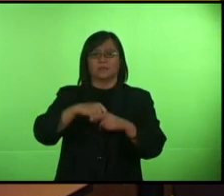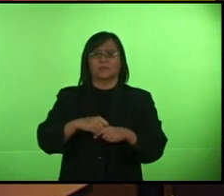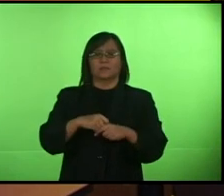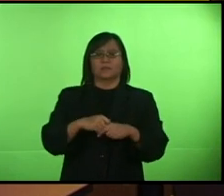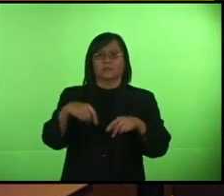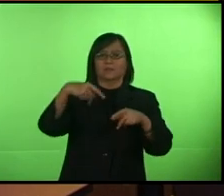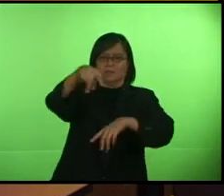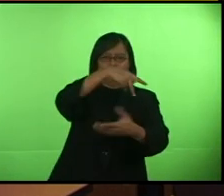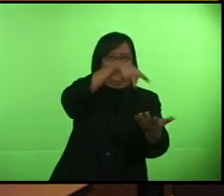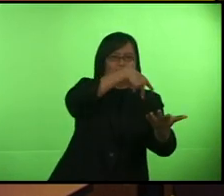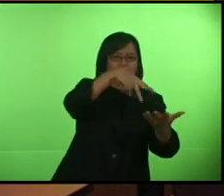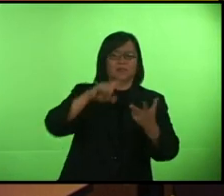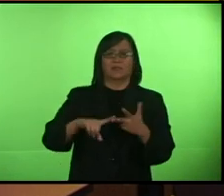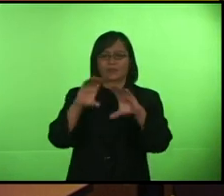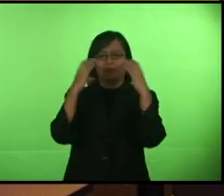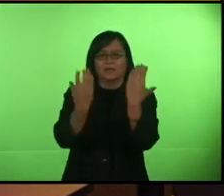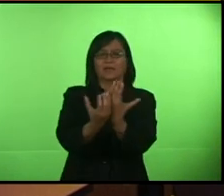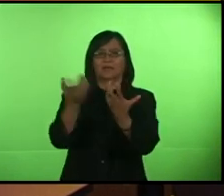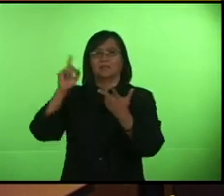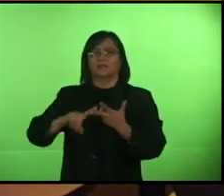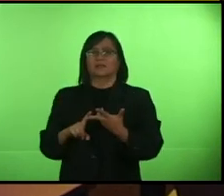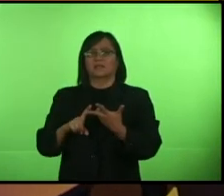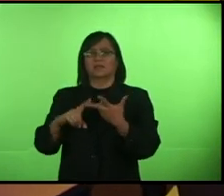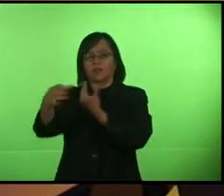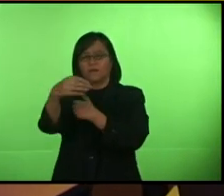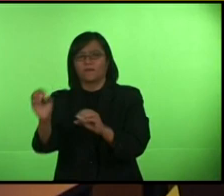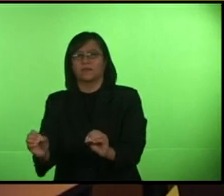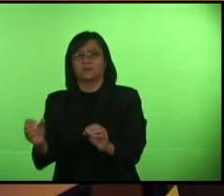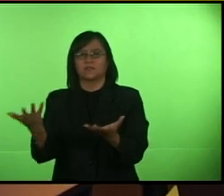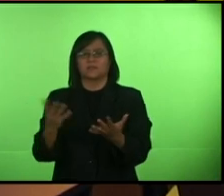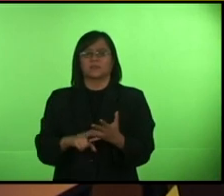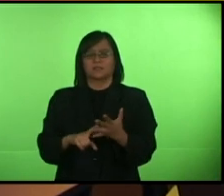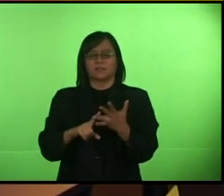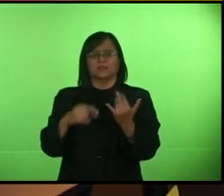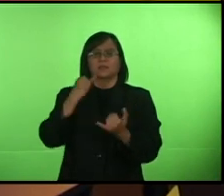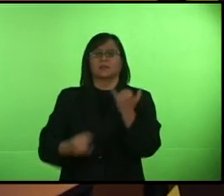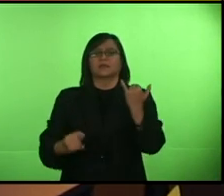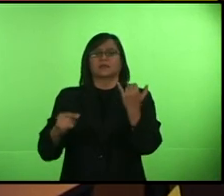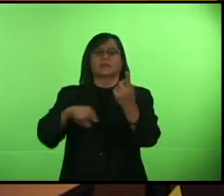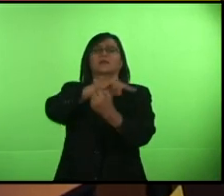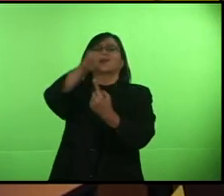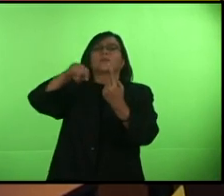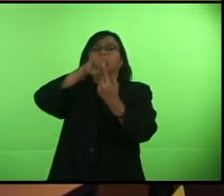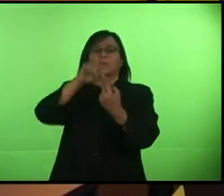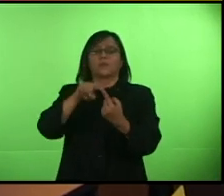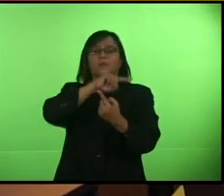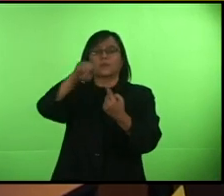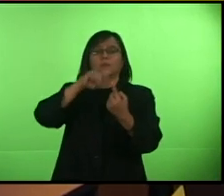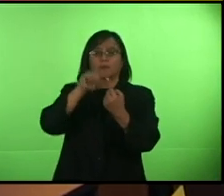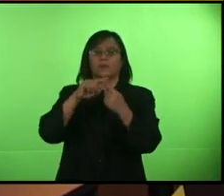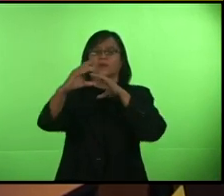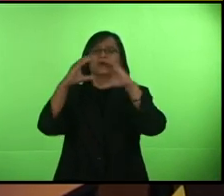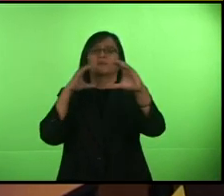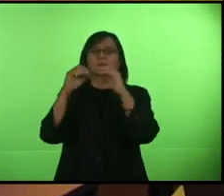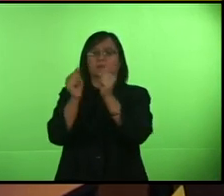party? In the classroom? In the office? Okay? And last but not least, when? When are you going to communicate